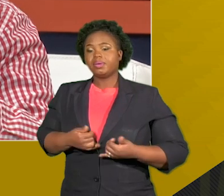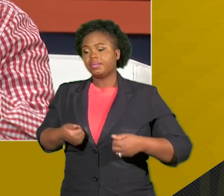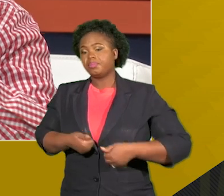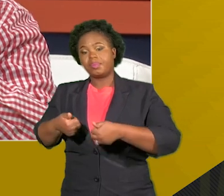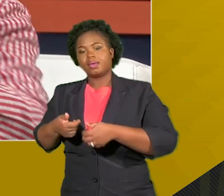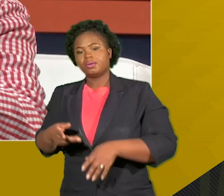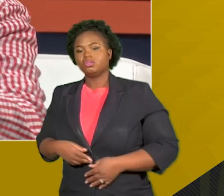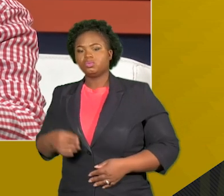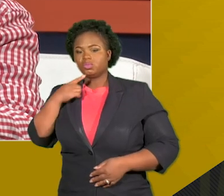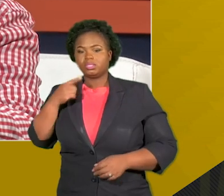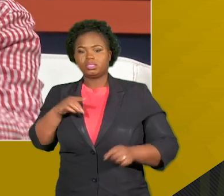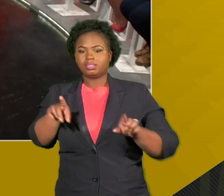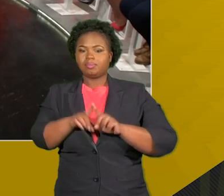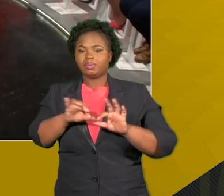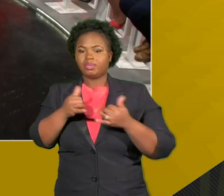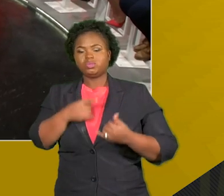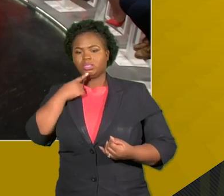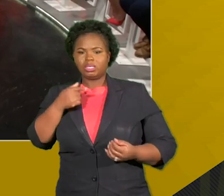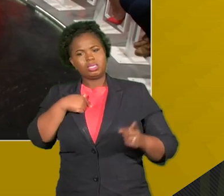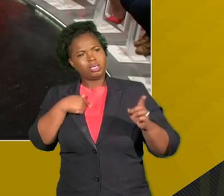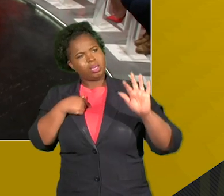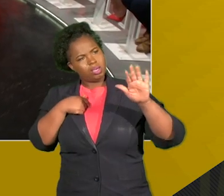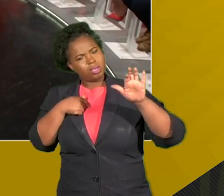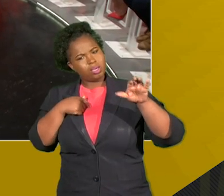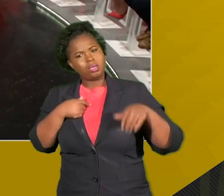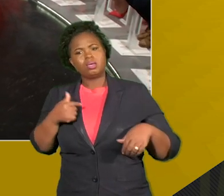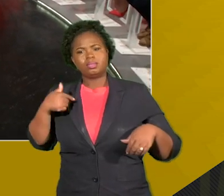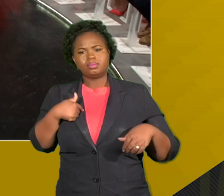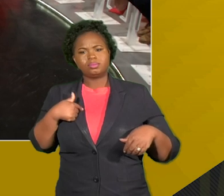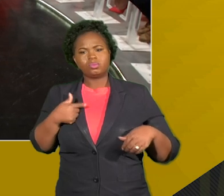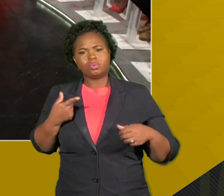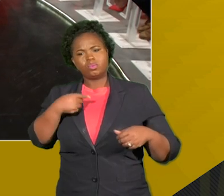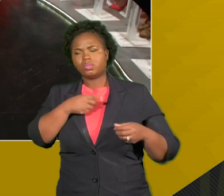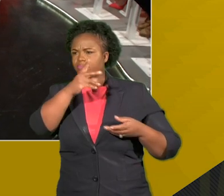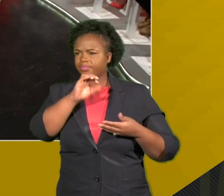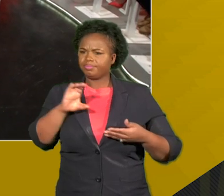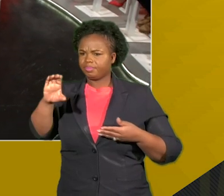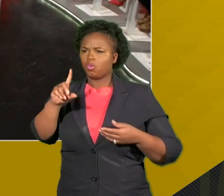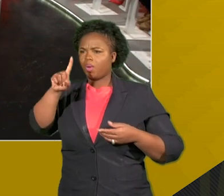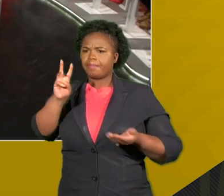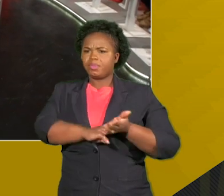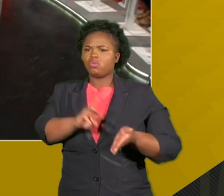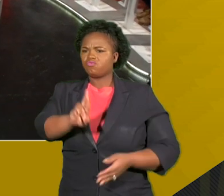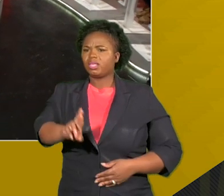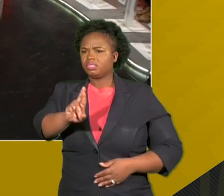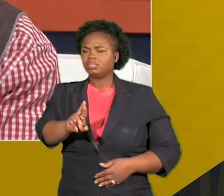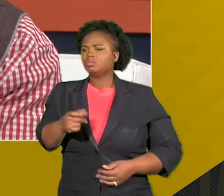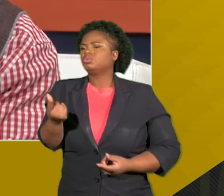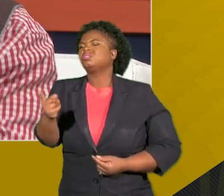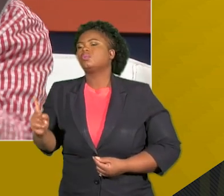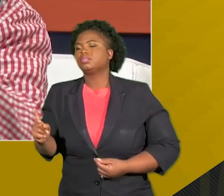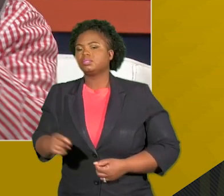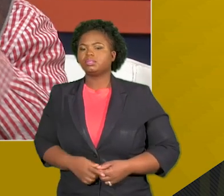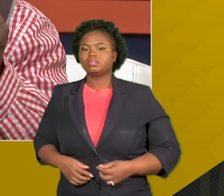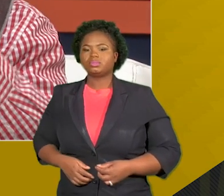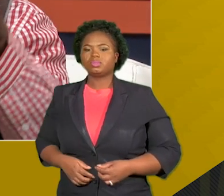Empowerment Group does not go back to the same company and say, I'm Pindile Yazin, I'm Pella, we've given you a million rand for this Wednesday.